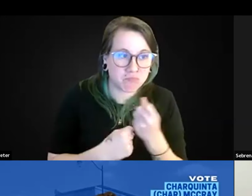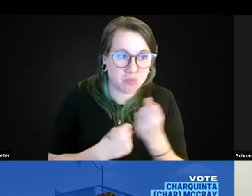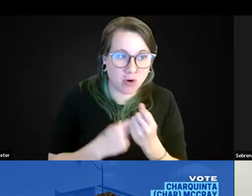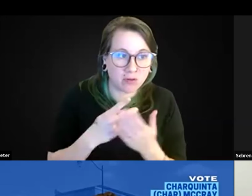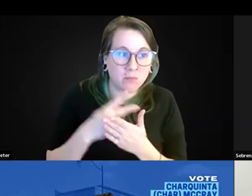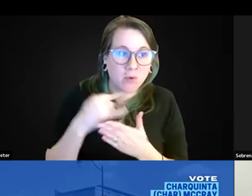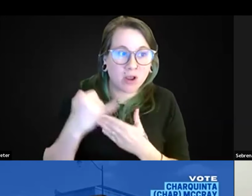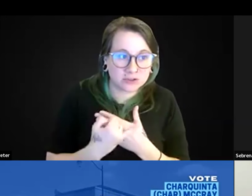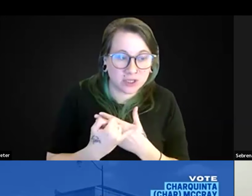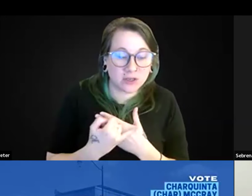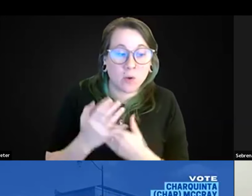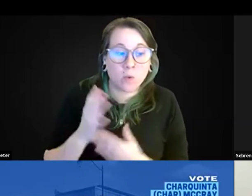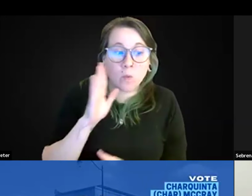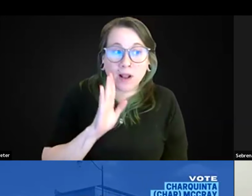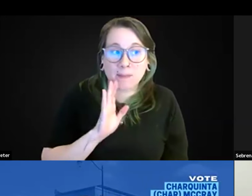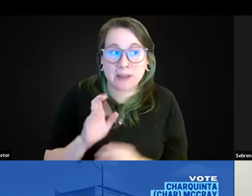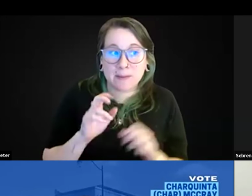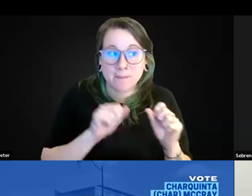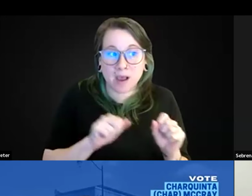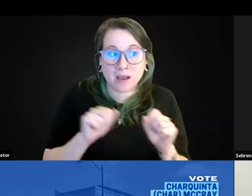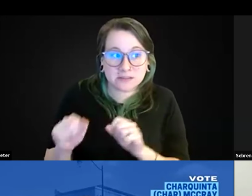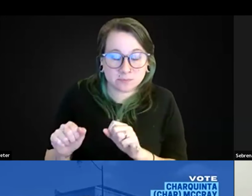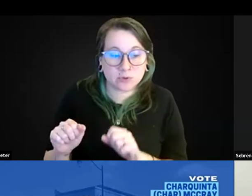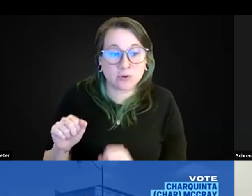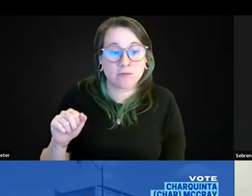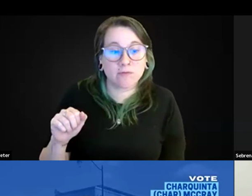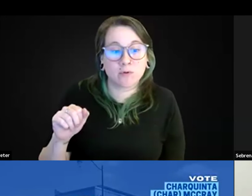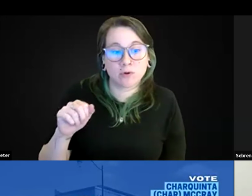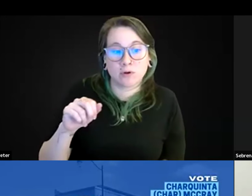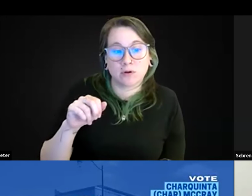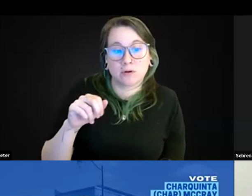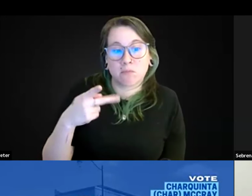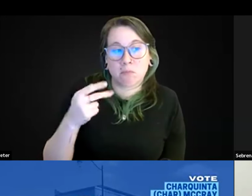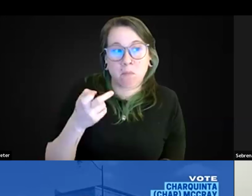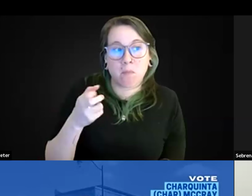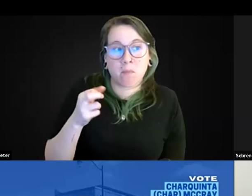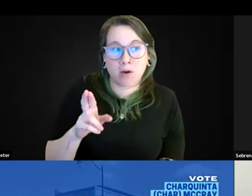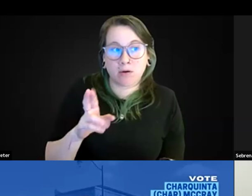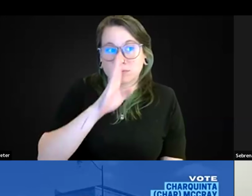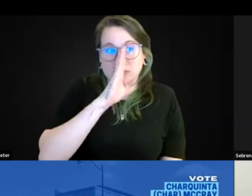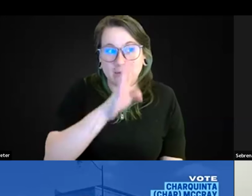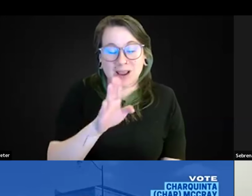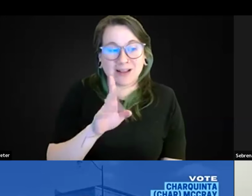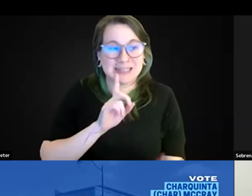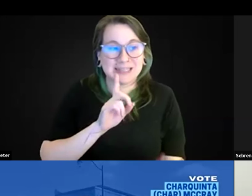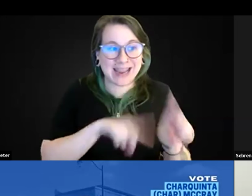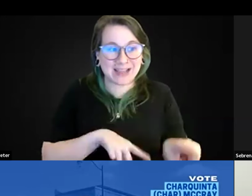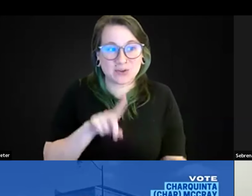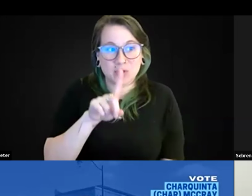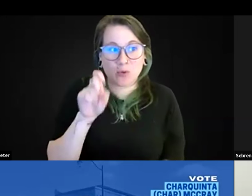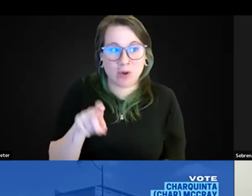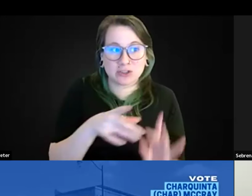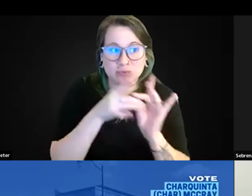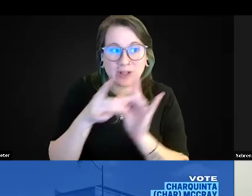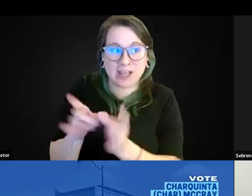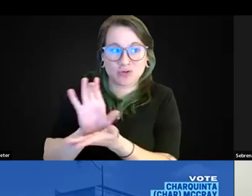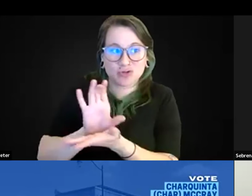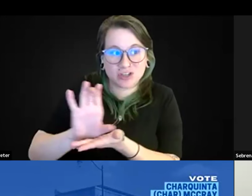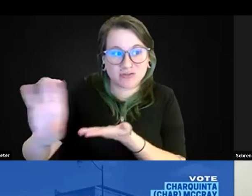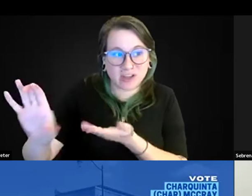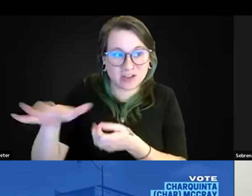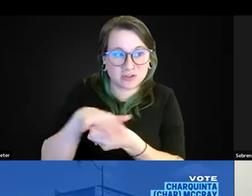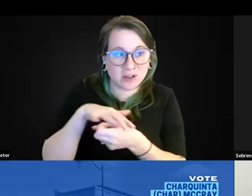it possible for him to just directly answer the question and how this project's gonna accelerate gentrification in our area? This area has been